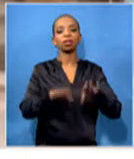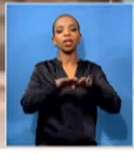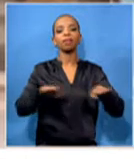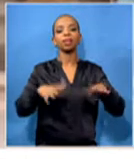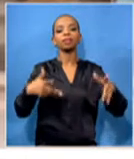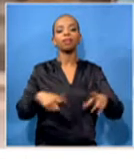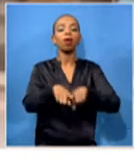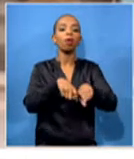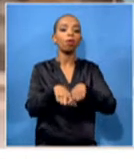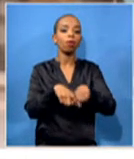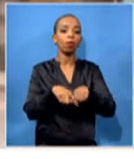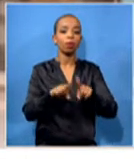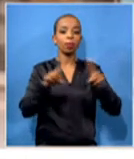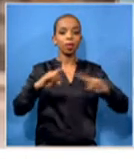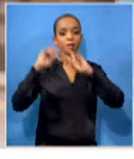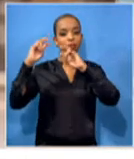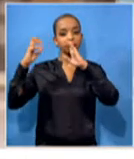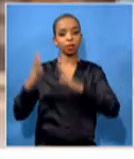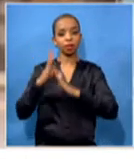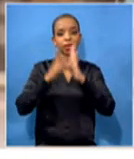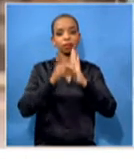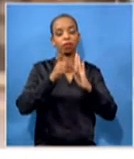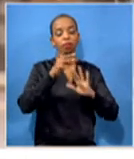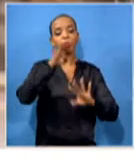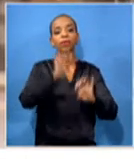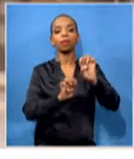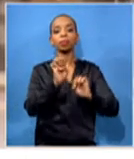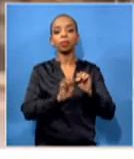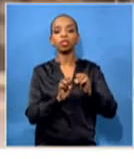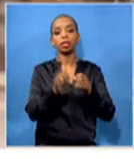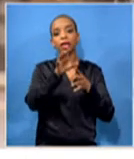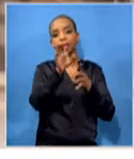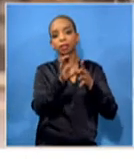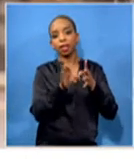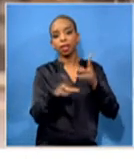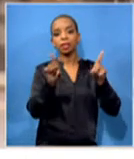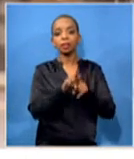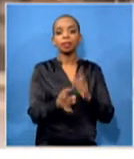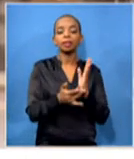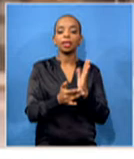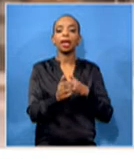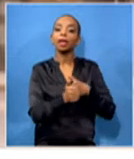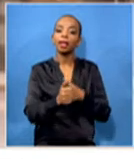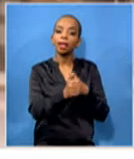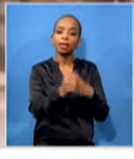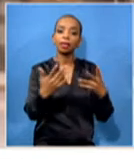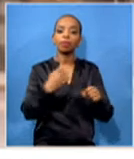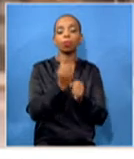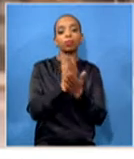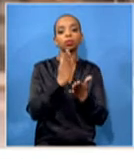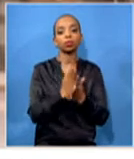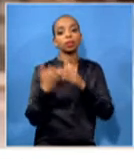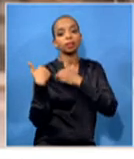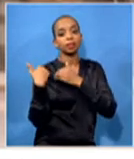processes of research and development, the evaluation criteria, and the technical guidelines to ensure safety and effectiveness are